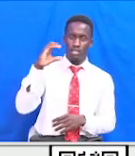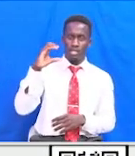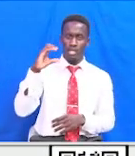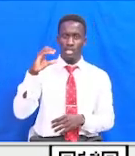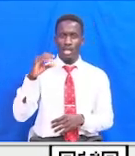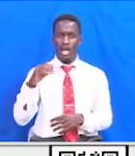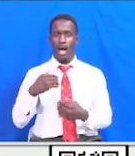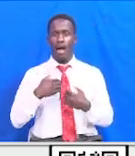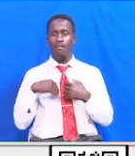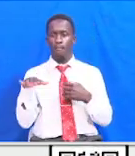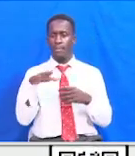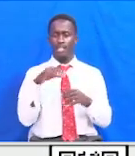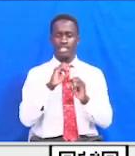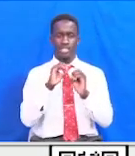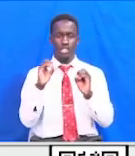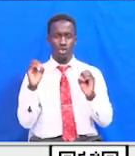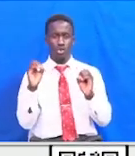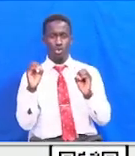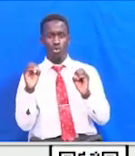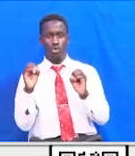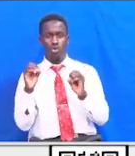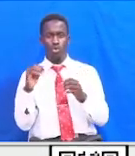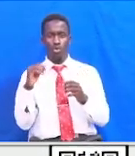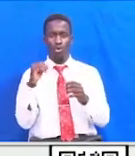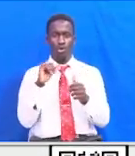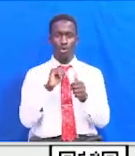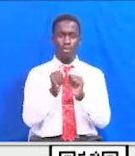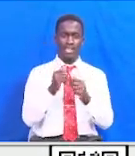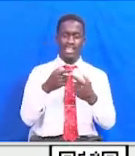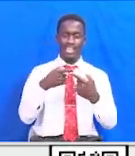this Sunday's top flight derby against Gor Mahia.